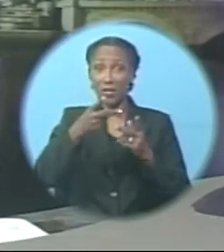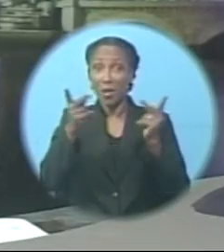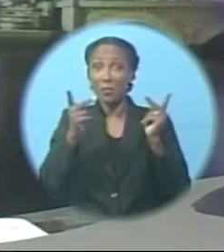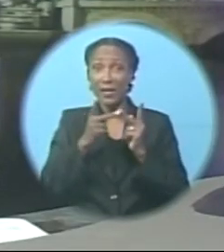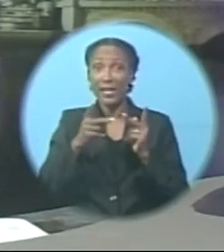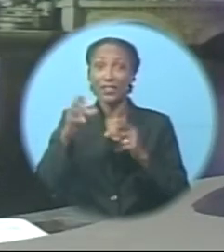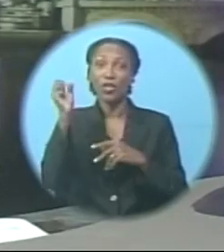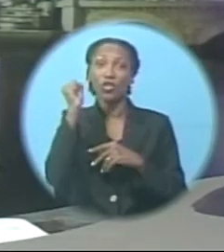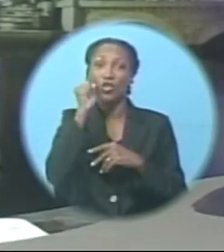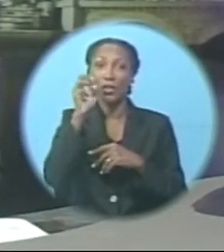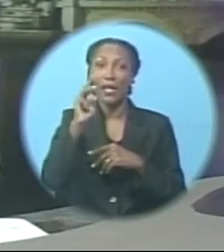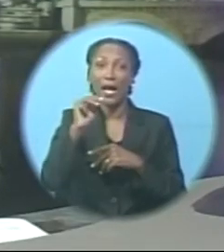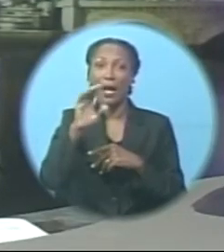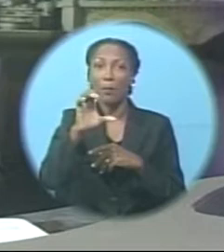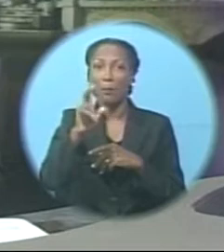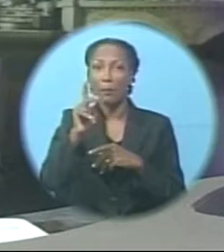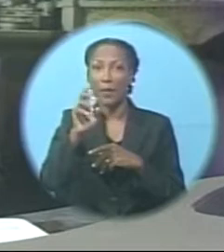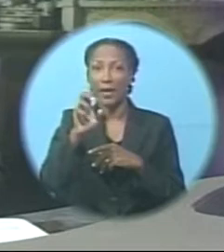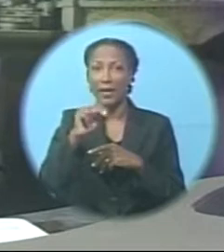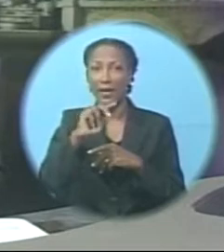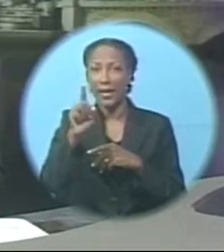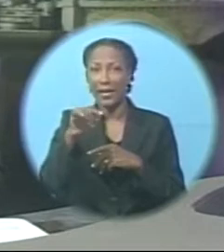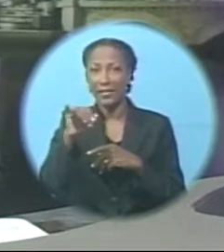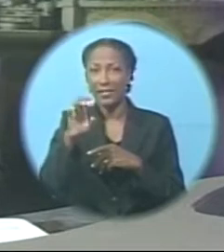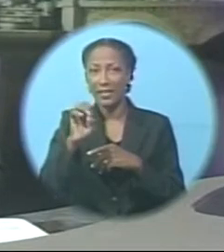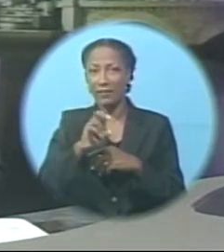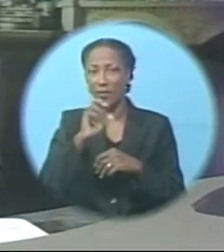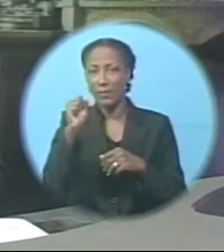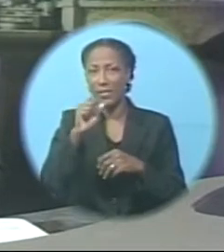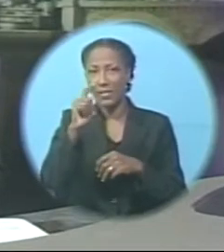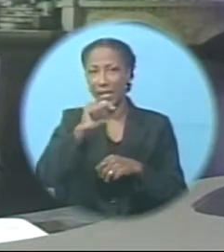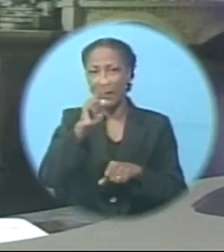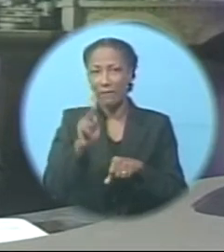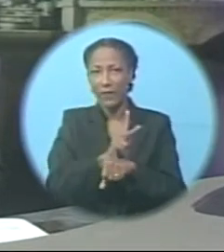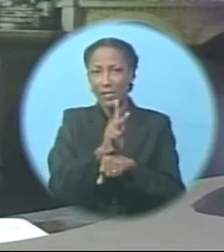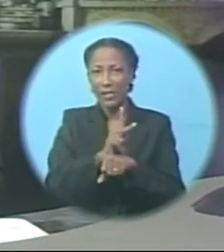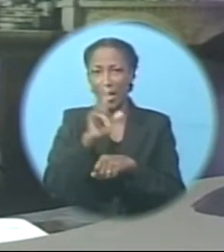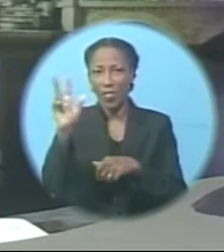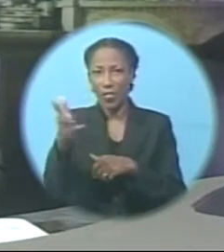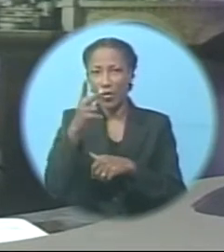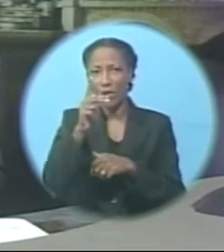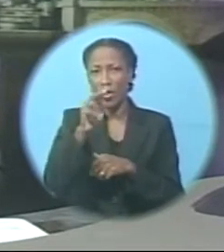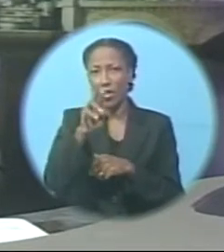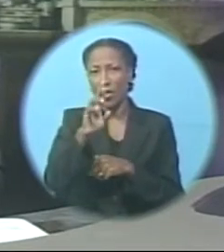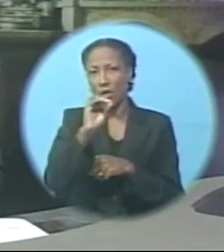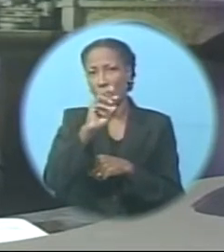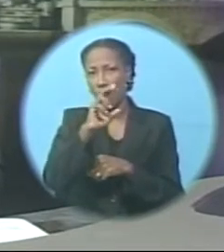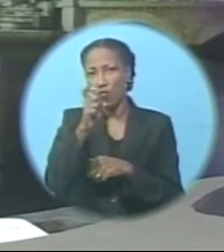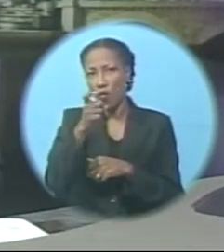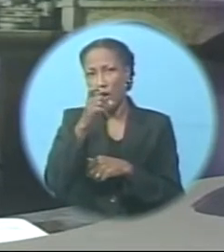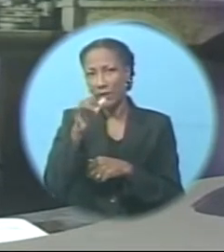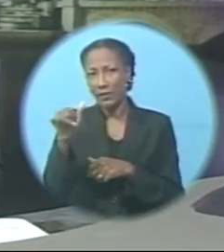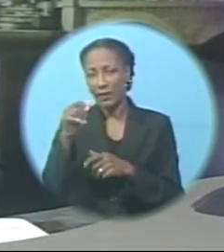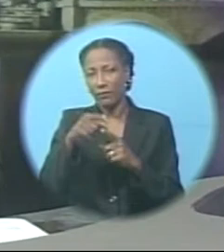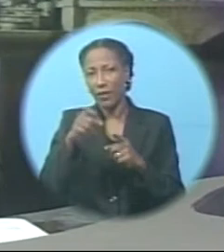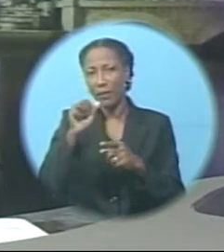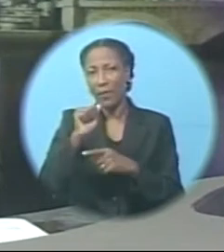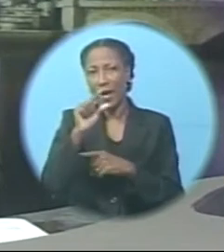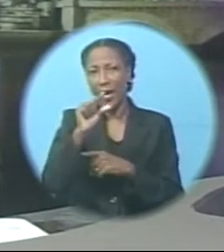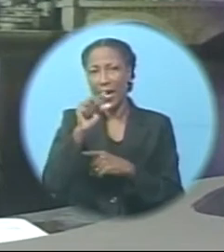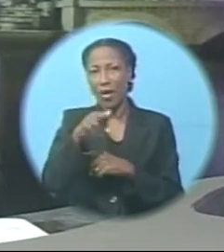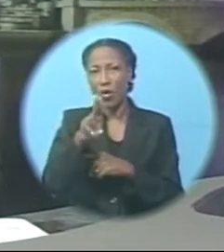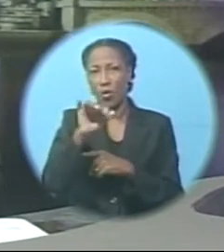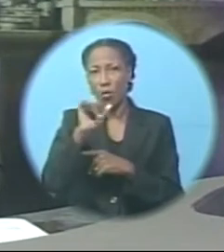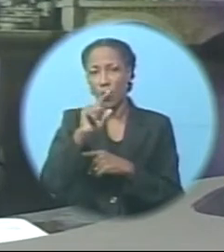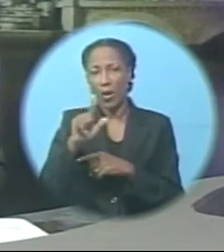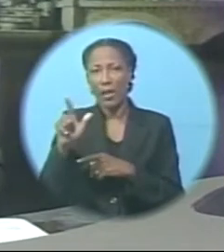Chanel McKenzie of St. Vincent and the Grenadines, and 3rd to Roxy of Anguilla. Mrs. Cummins-Beckles-Holder says, contrary to